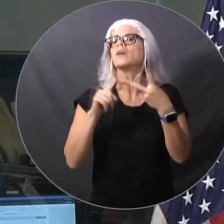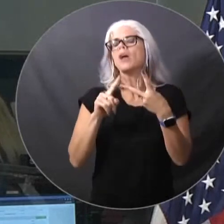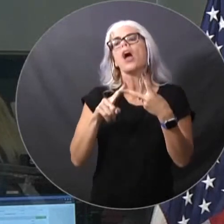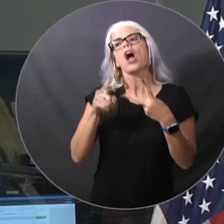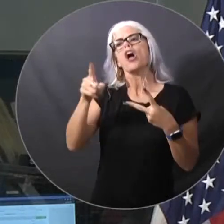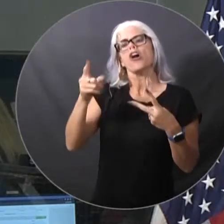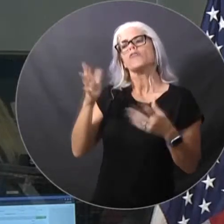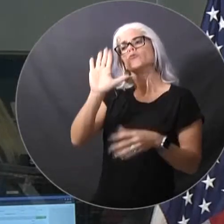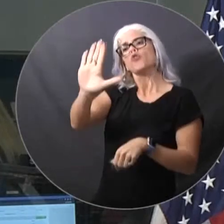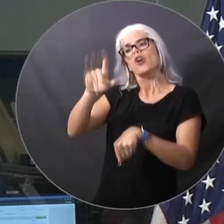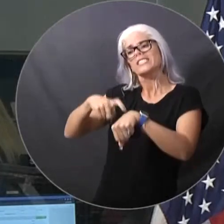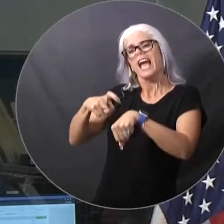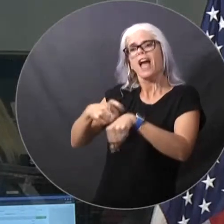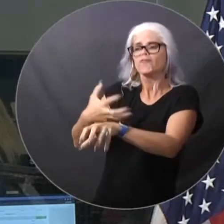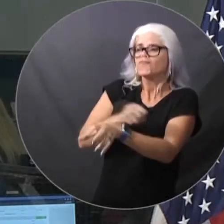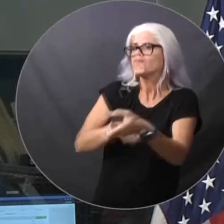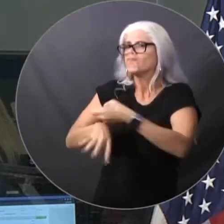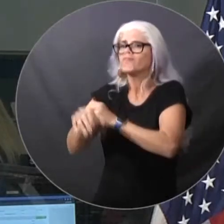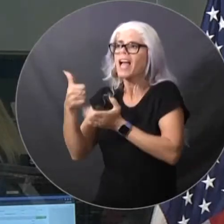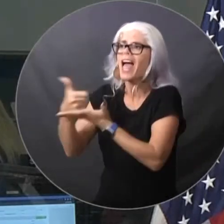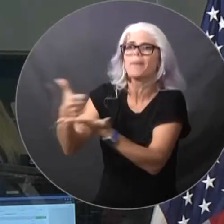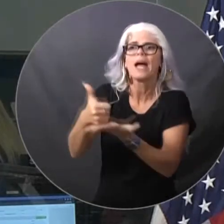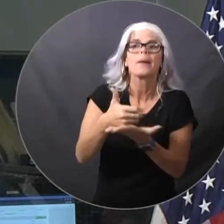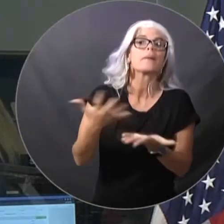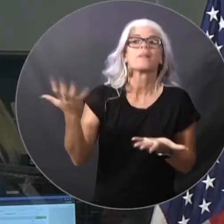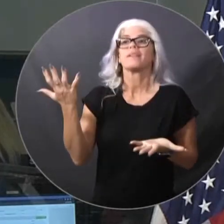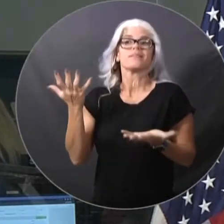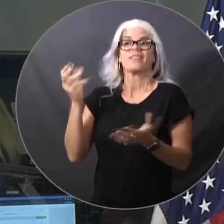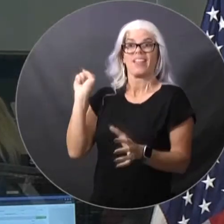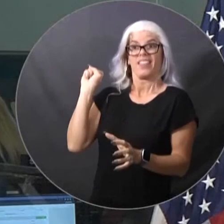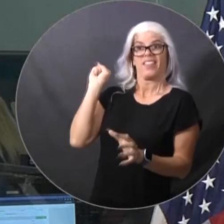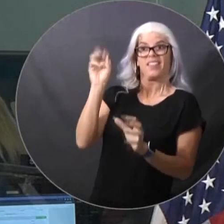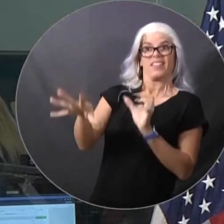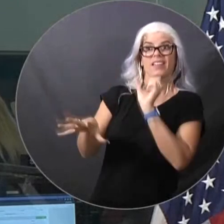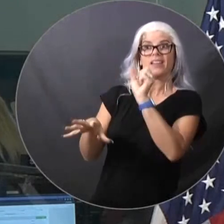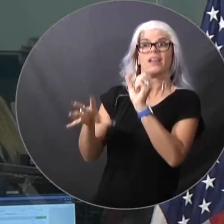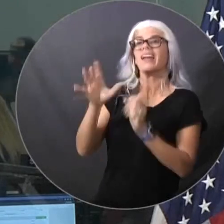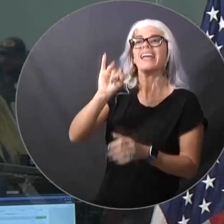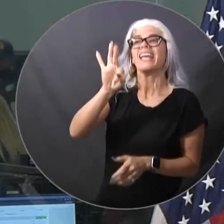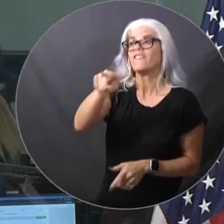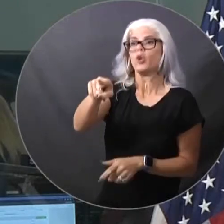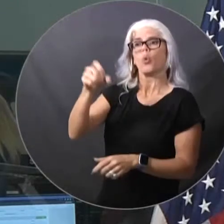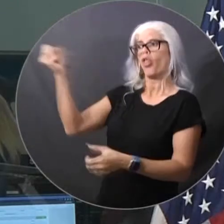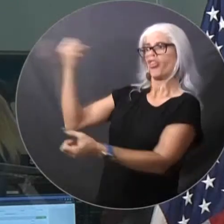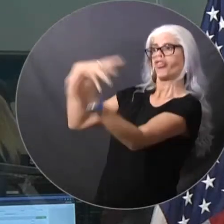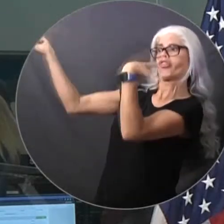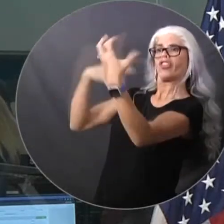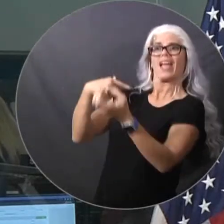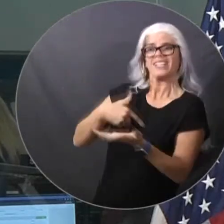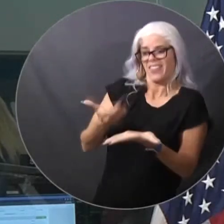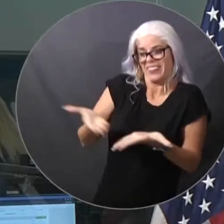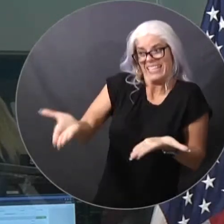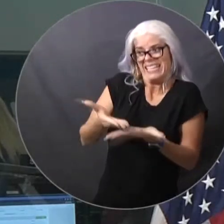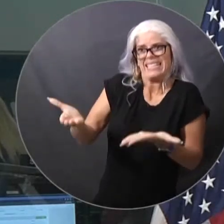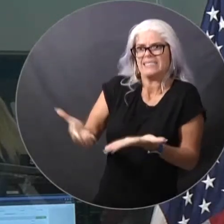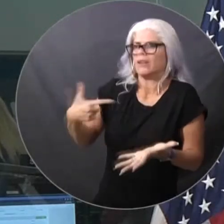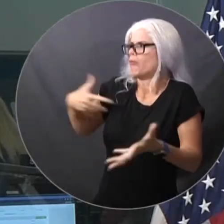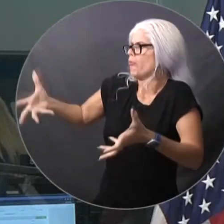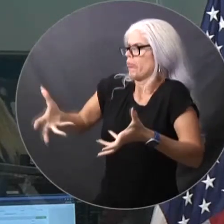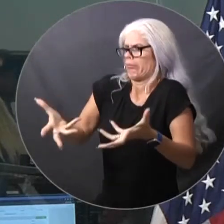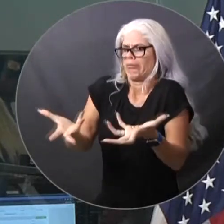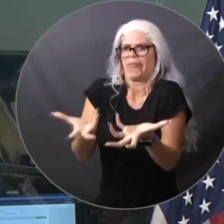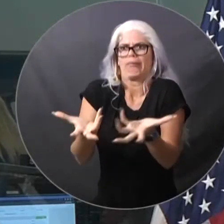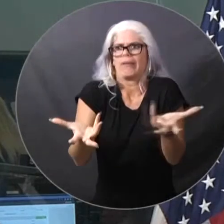not helpful is sending items and sending things to us. We have a lot of stuff pre-positioned. If there's a need for other